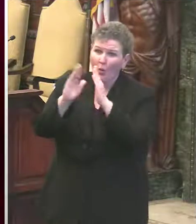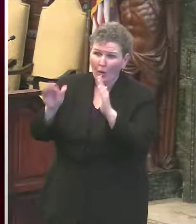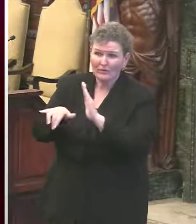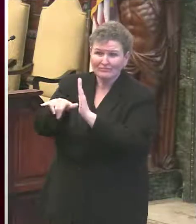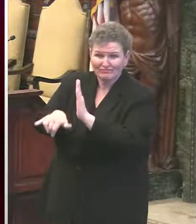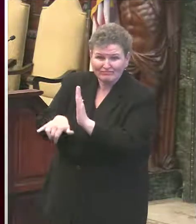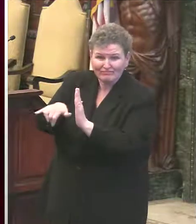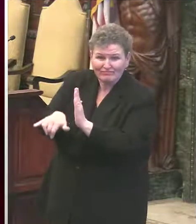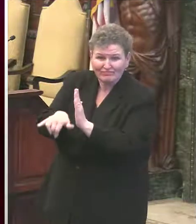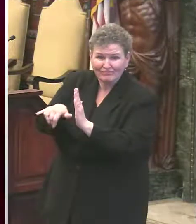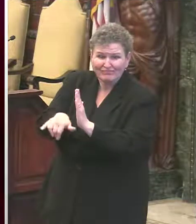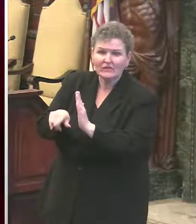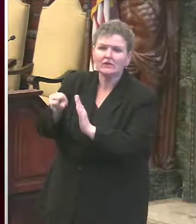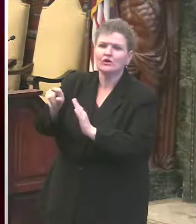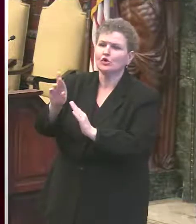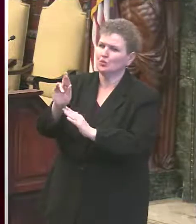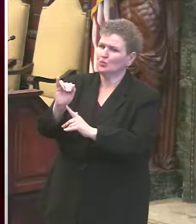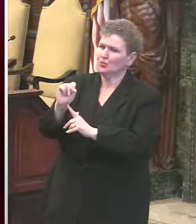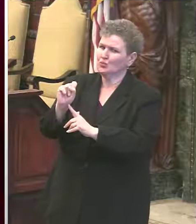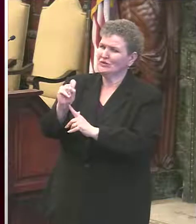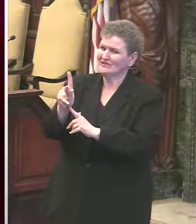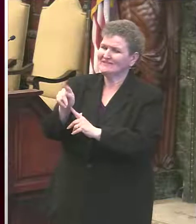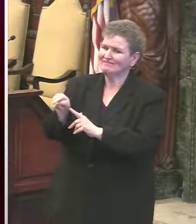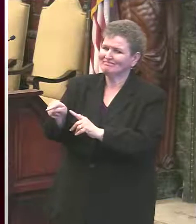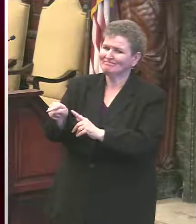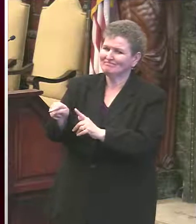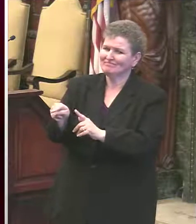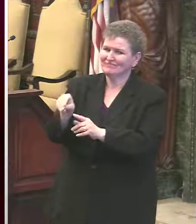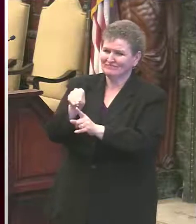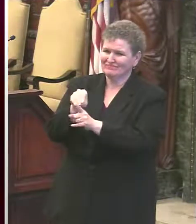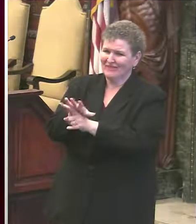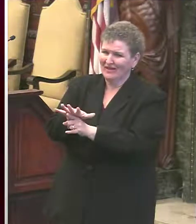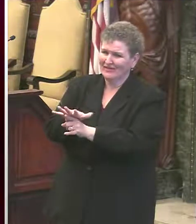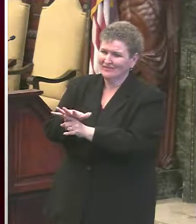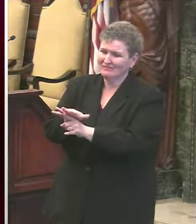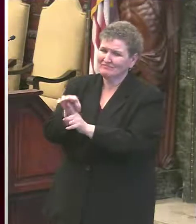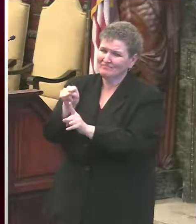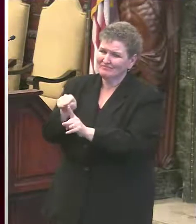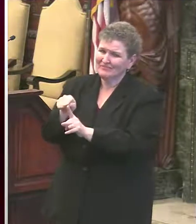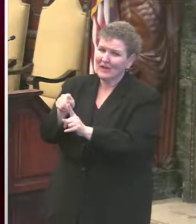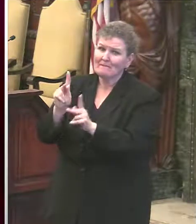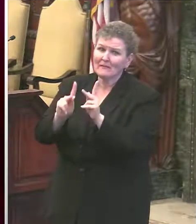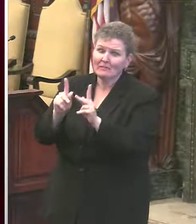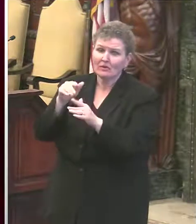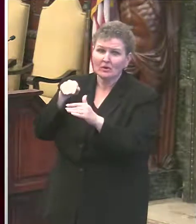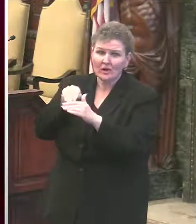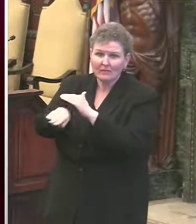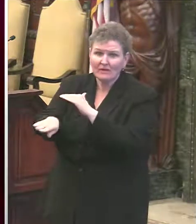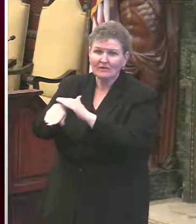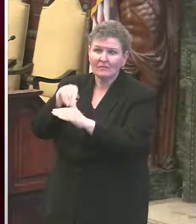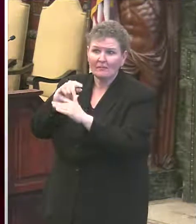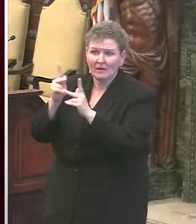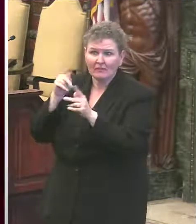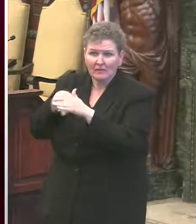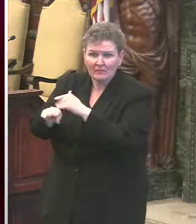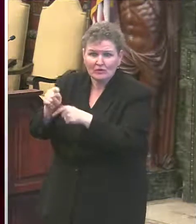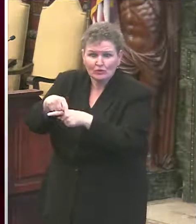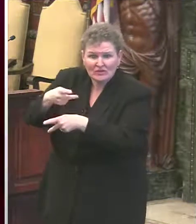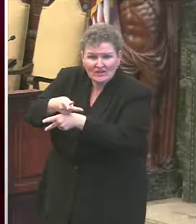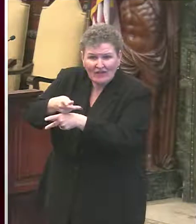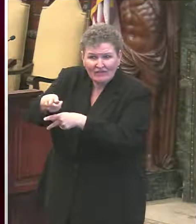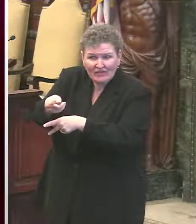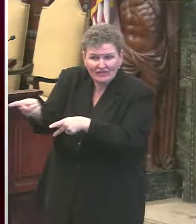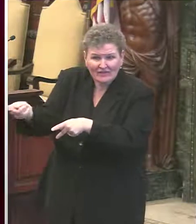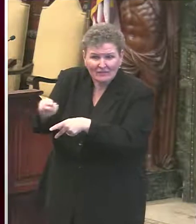risk is being exposed to the virus from somebody who goes into the home to take care of them. And so that's why early on, we set